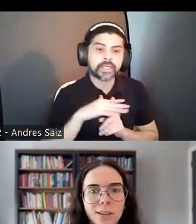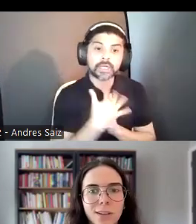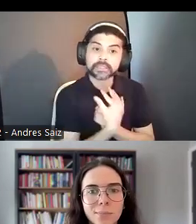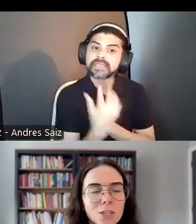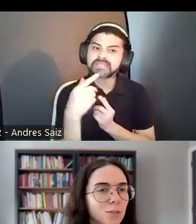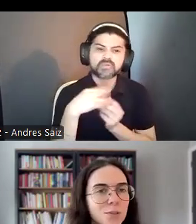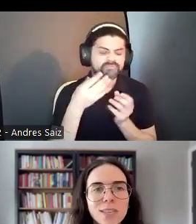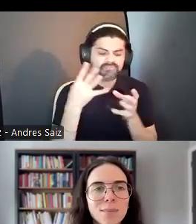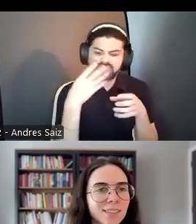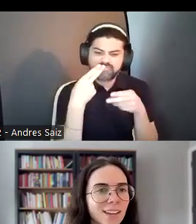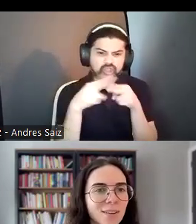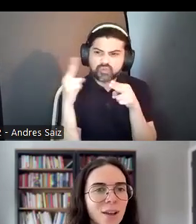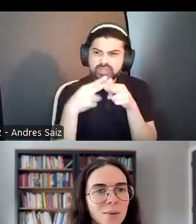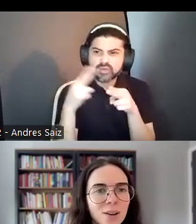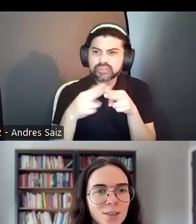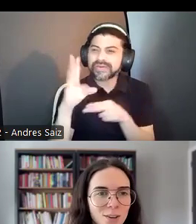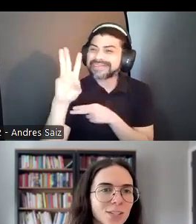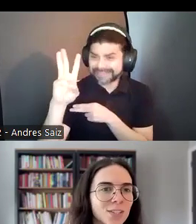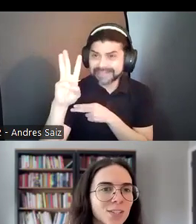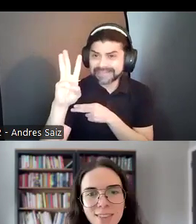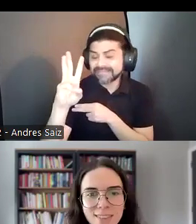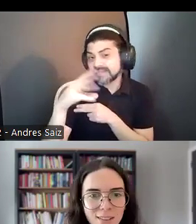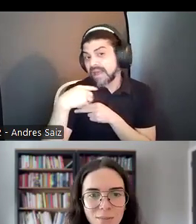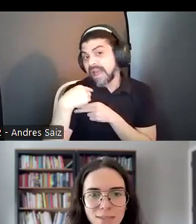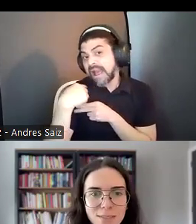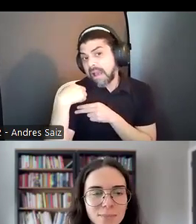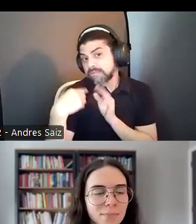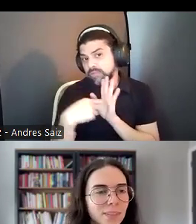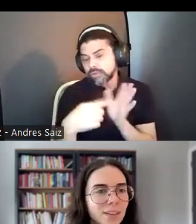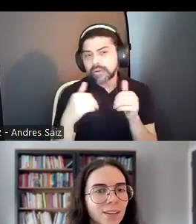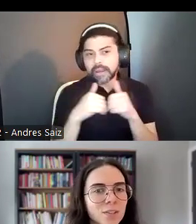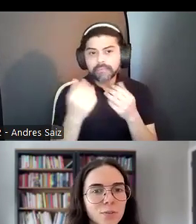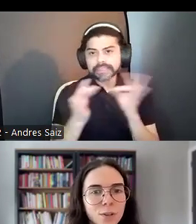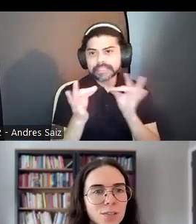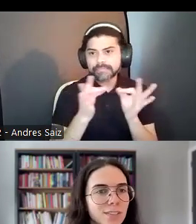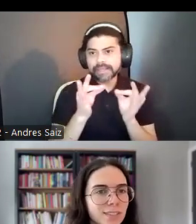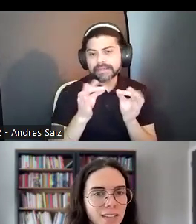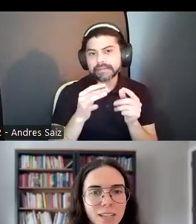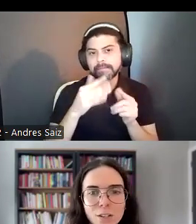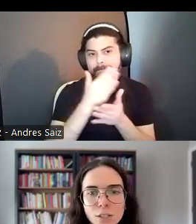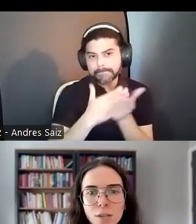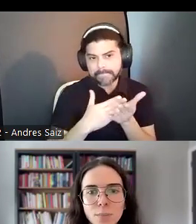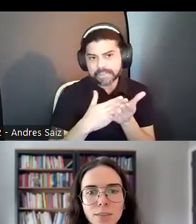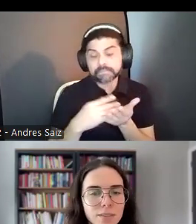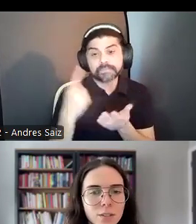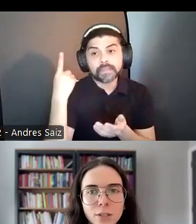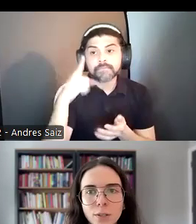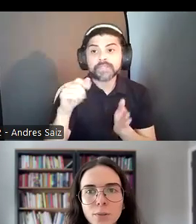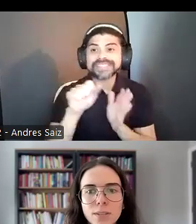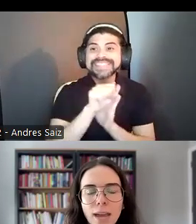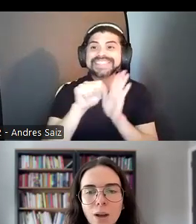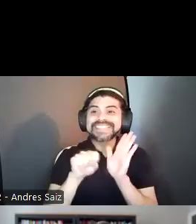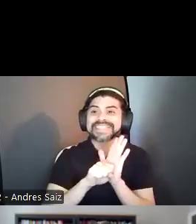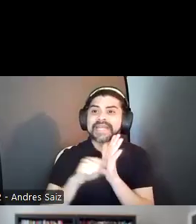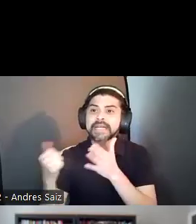introduce them and kind of how we are starting to define these elements. So first, state leadership. This